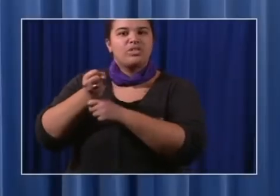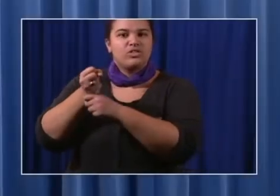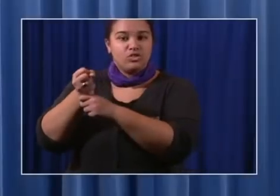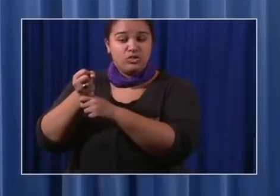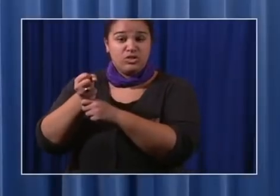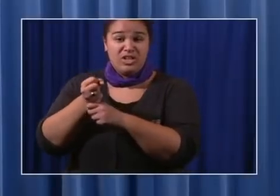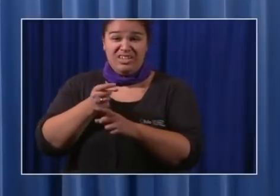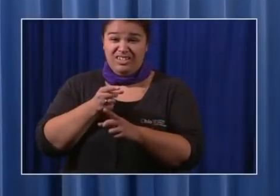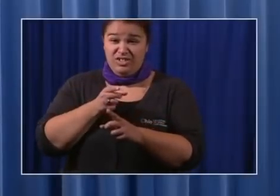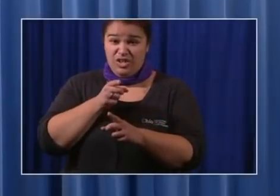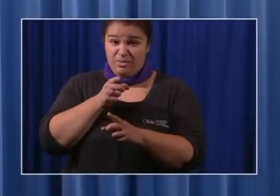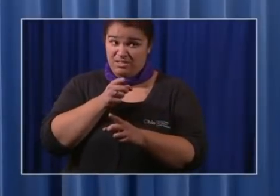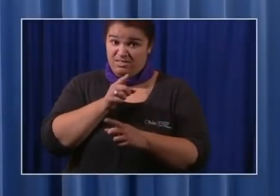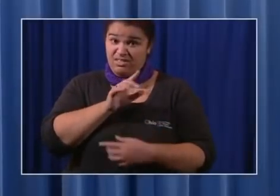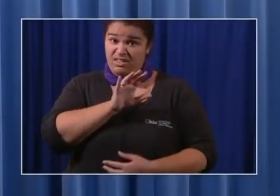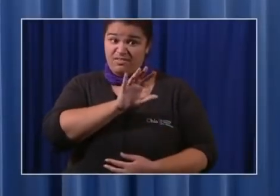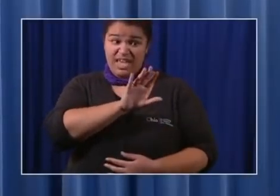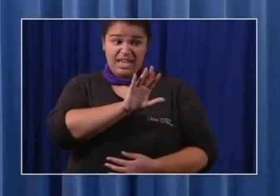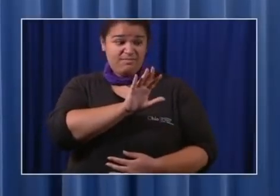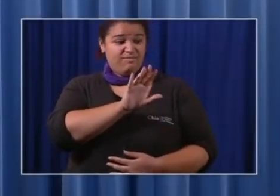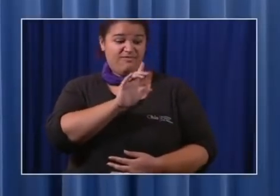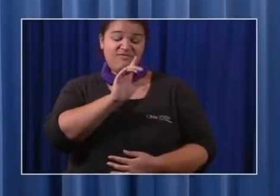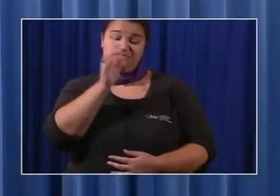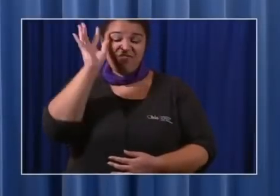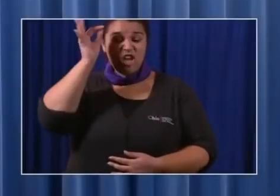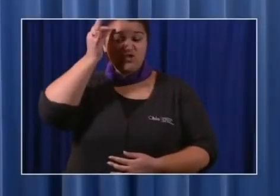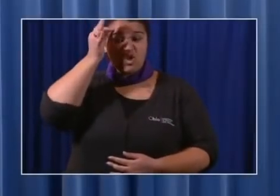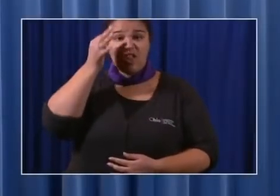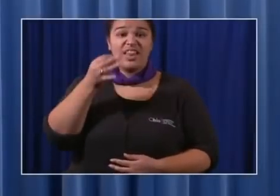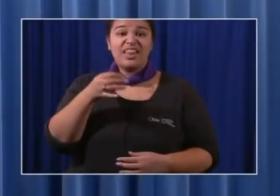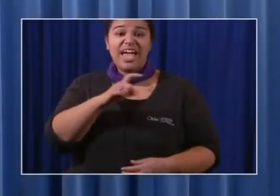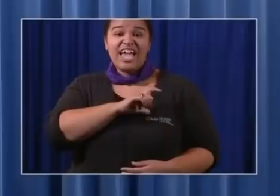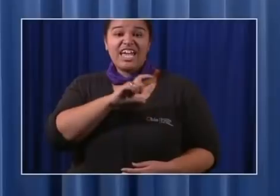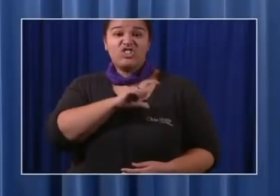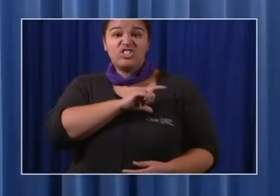federal agents coming in this manner?